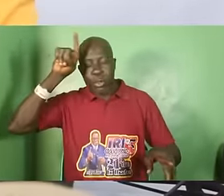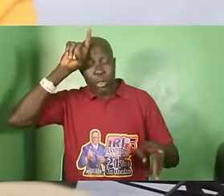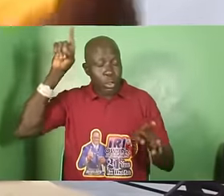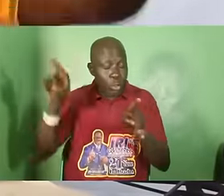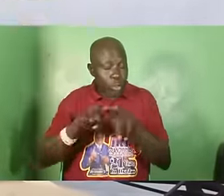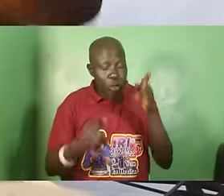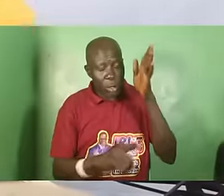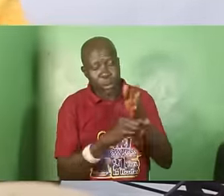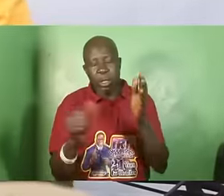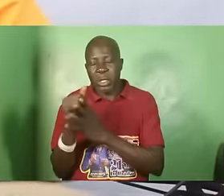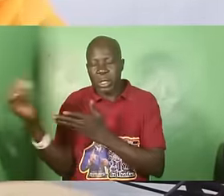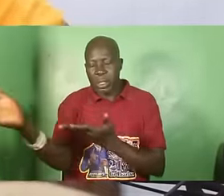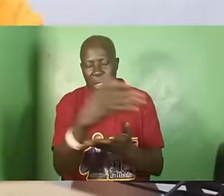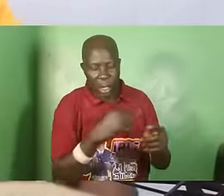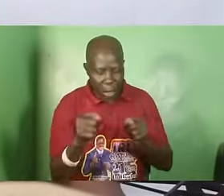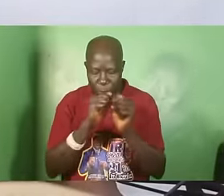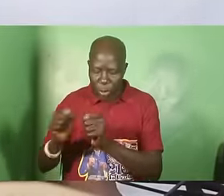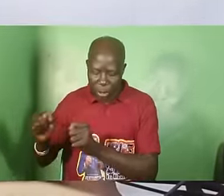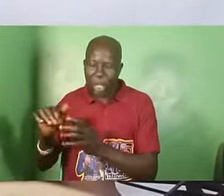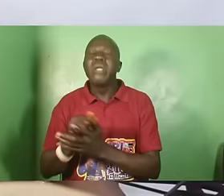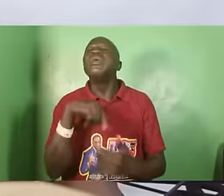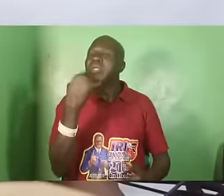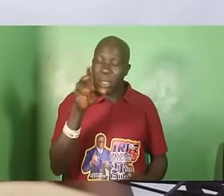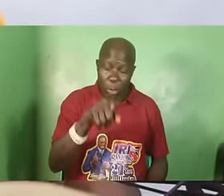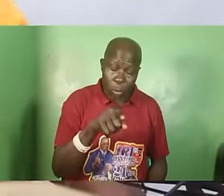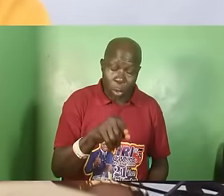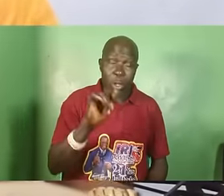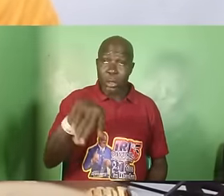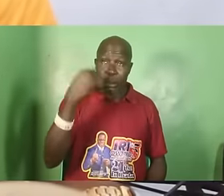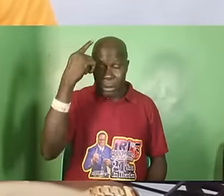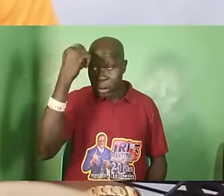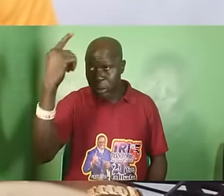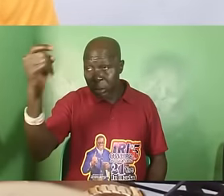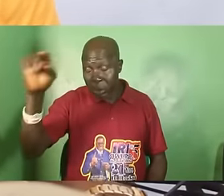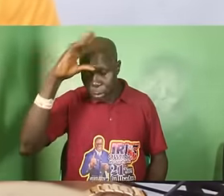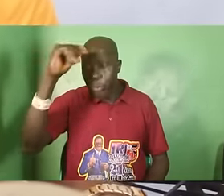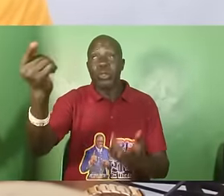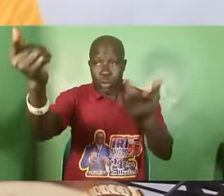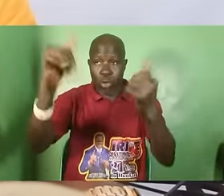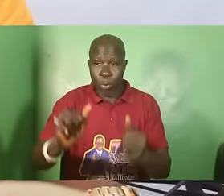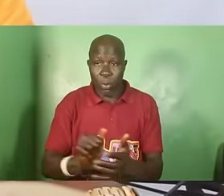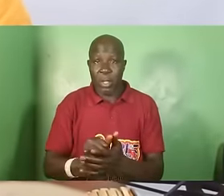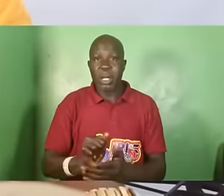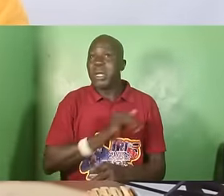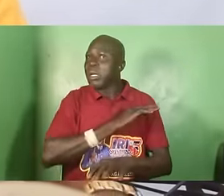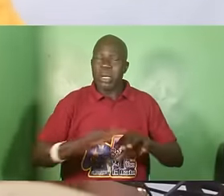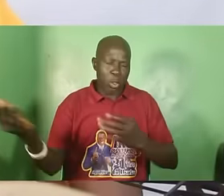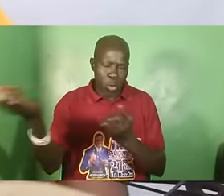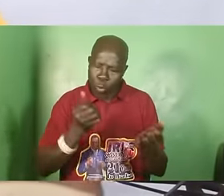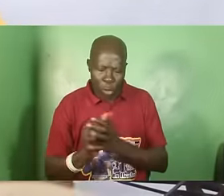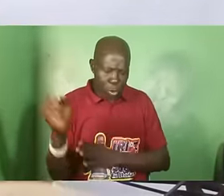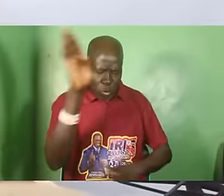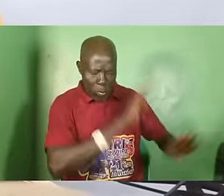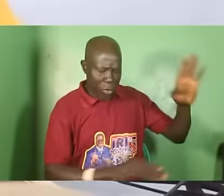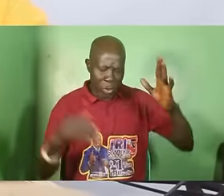Joseph brothers, when they gathered themselves, when they woo, they said, oh man, la, la, ye, behold, that dreamer is coming. One, keep, bo, go, te, te, o, they